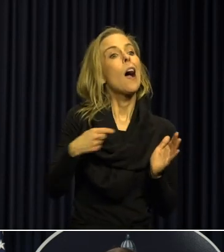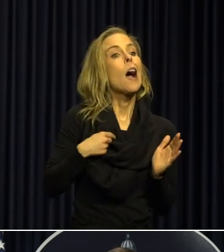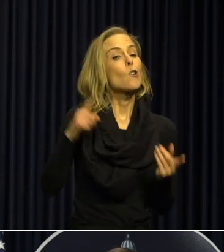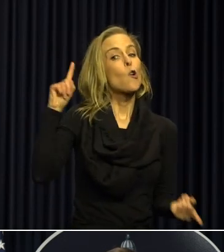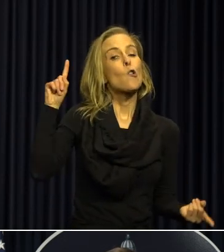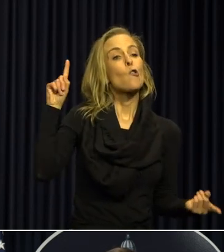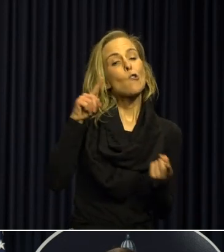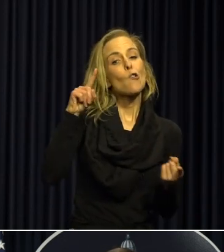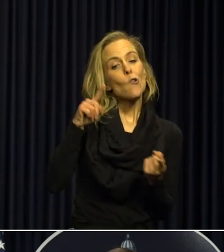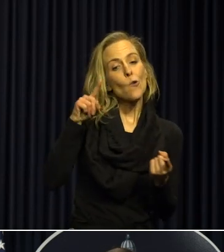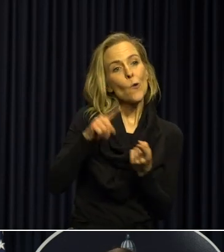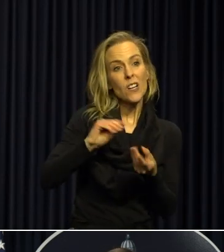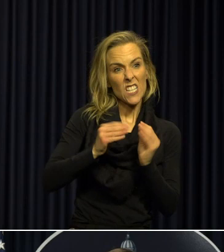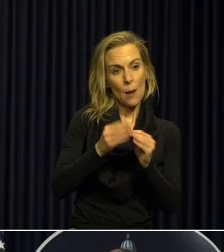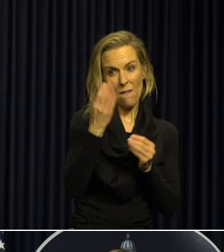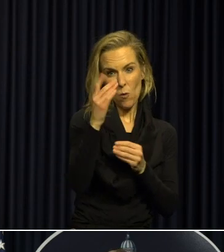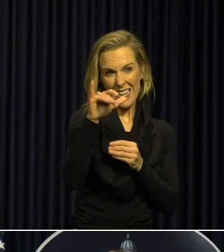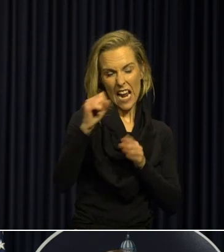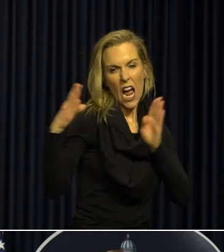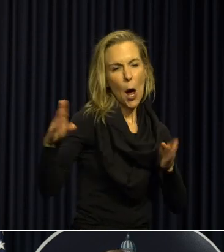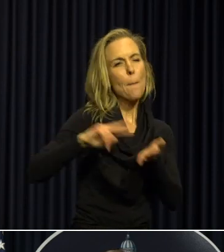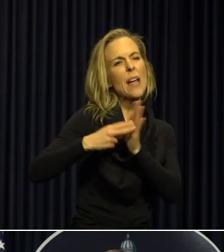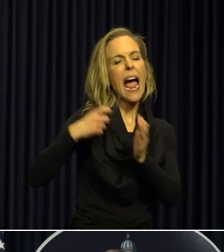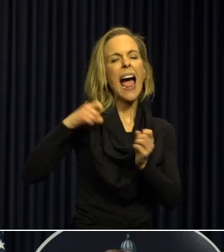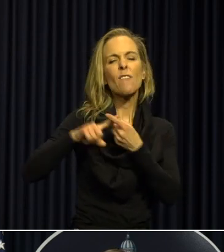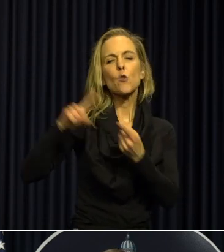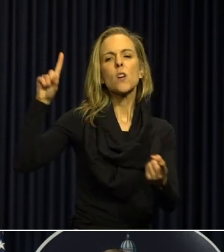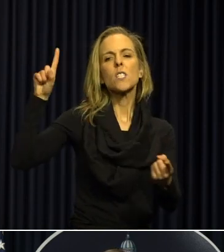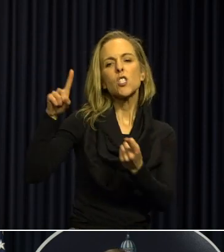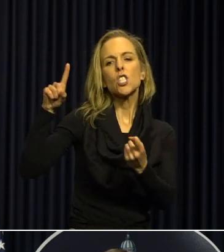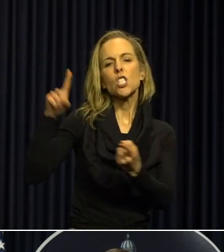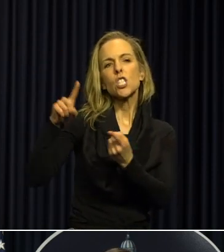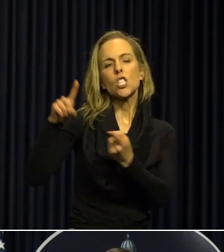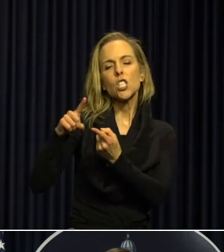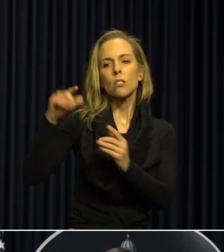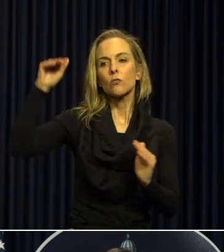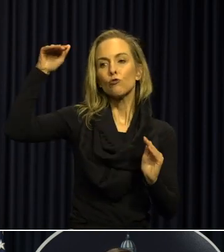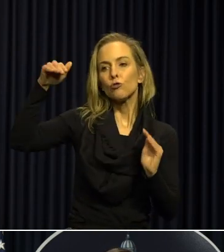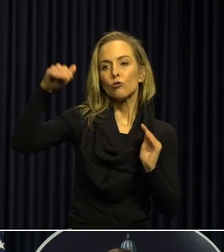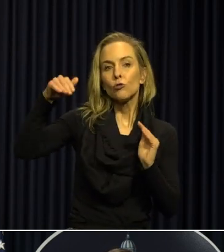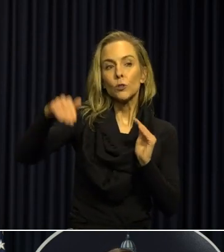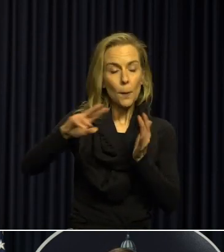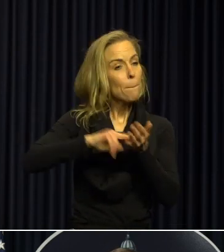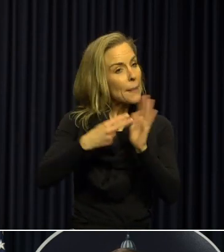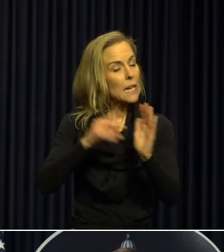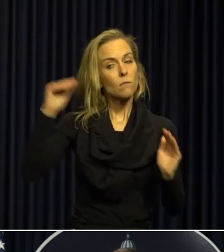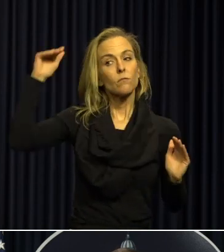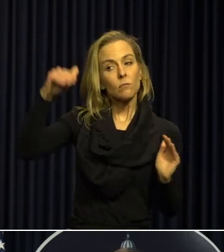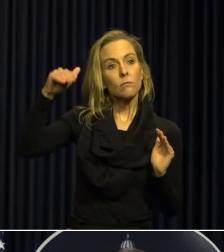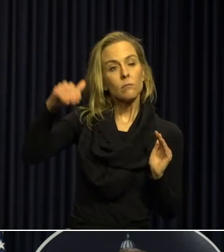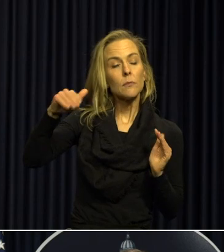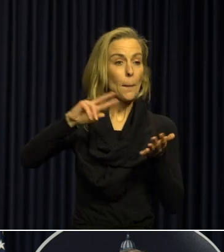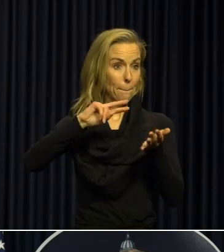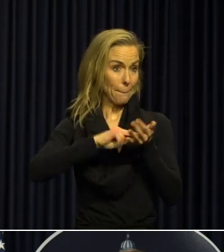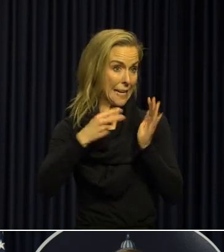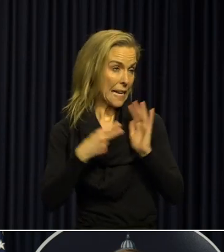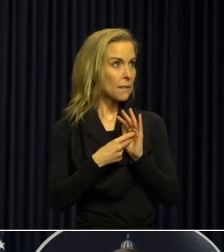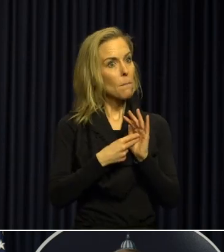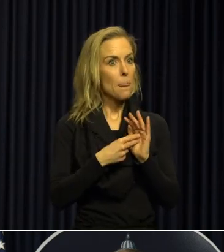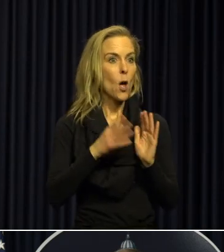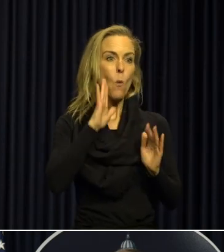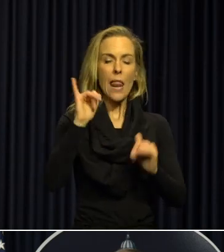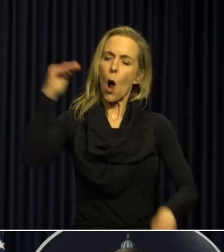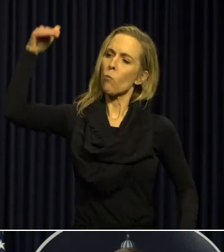numbers every day for 14 days. No, we just have to have a declining rate for 14 days. Now, that doesn't look like a